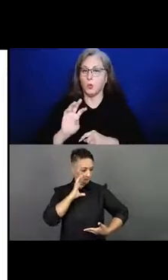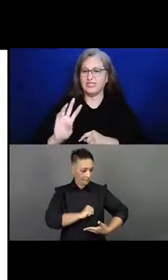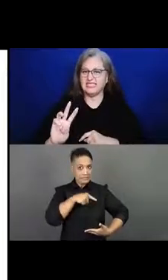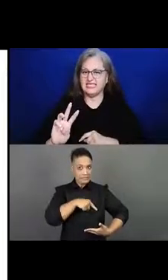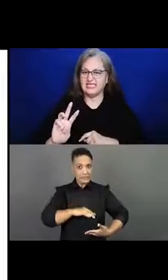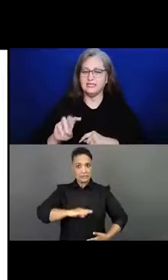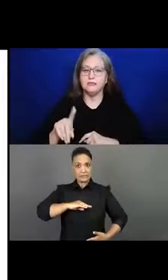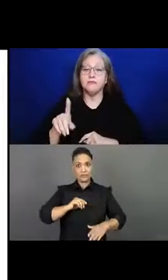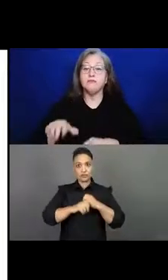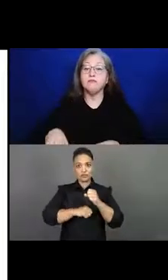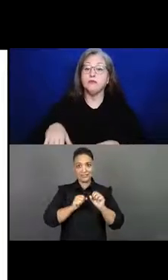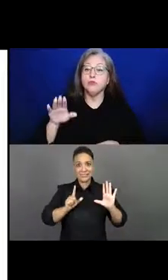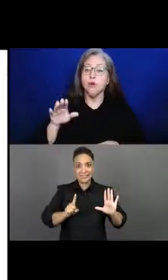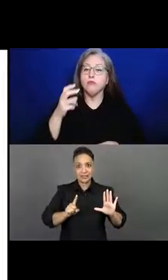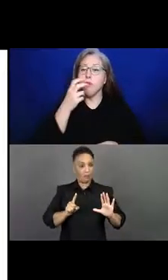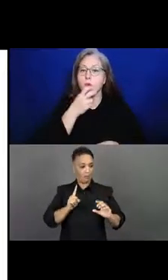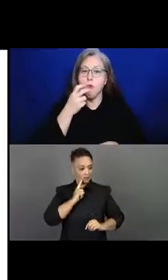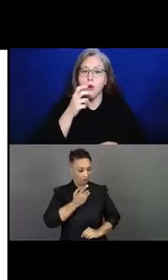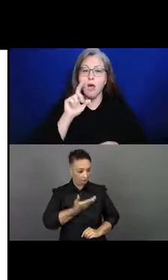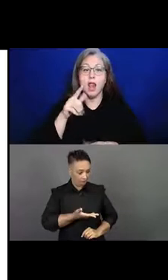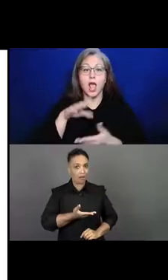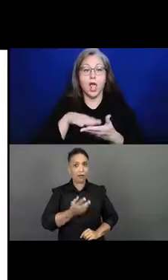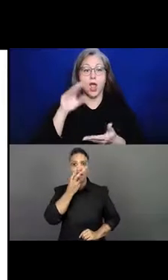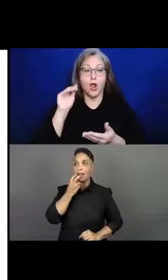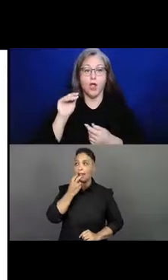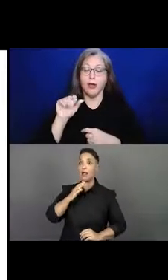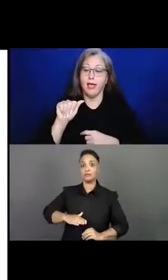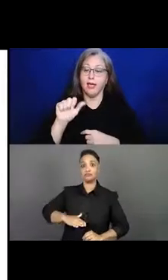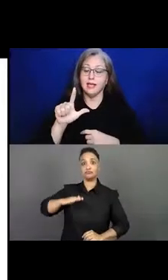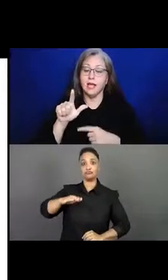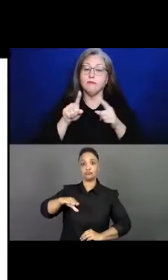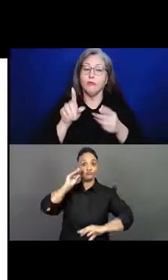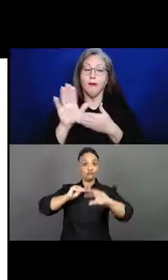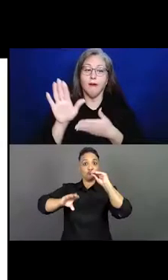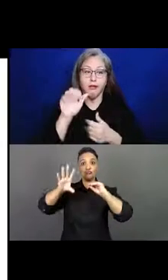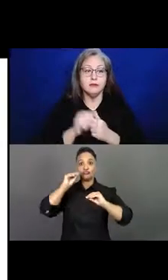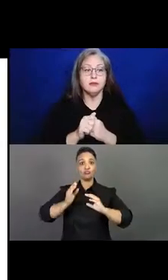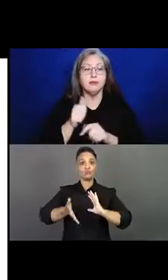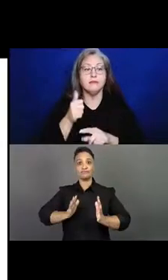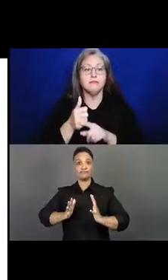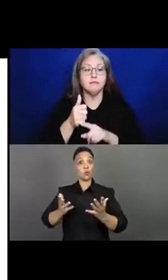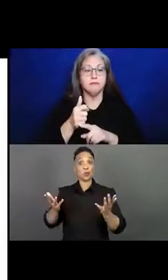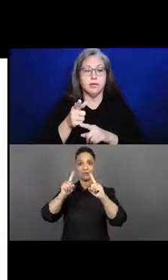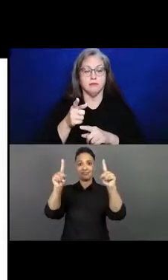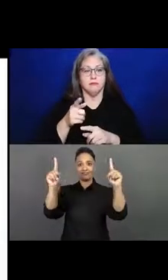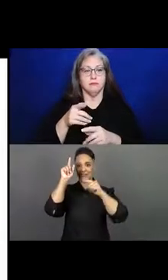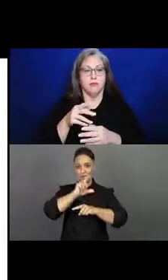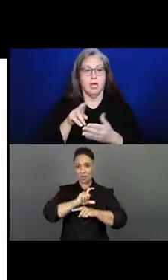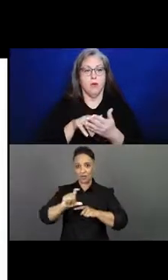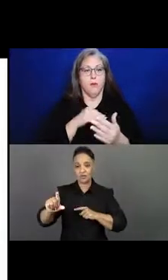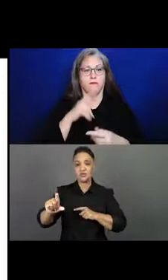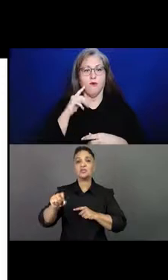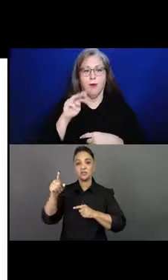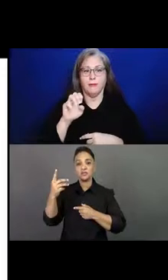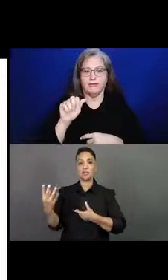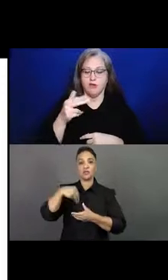She grew up oral and learned American Sign Language in college. She's an enrolled member of Mesa Grande